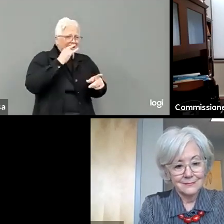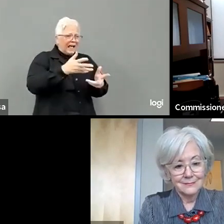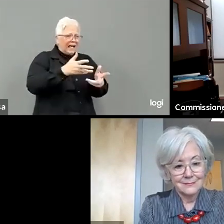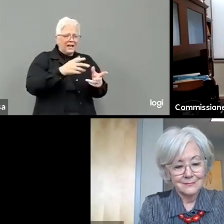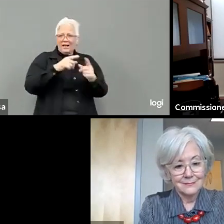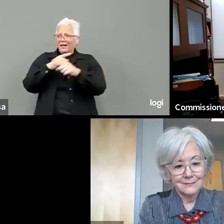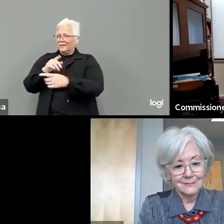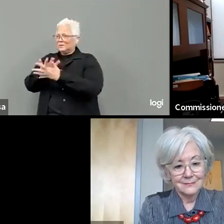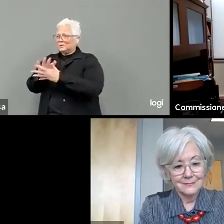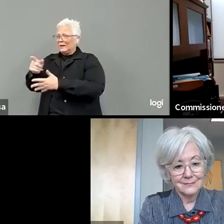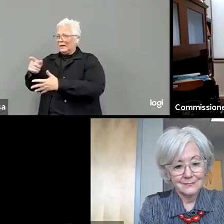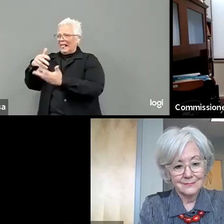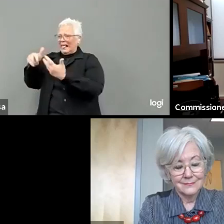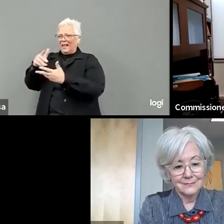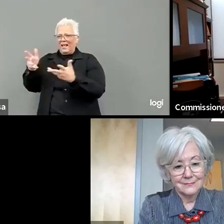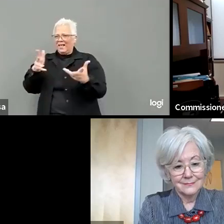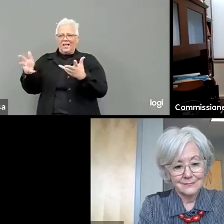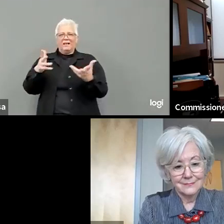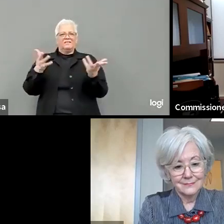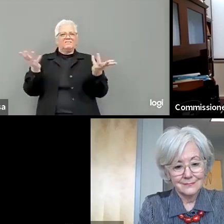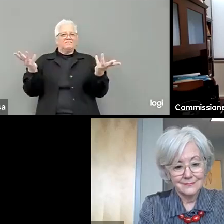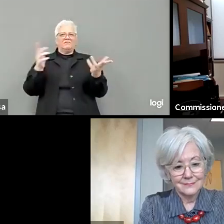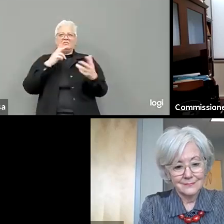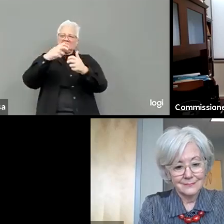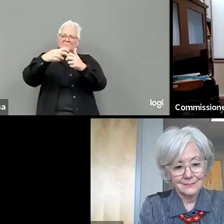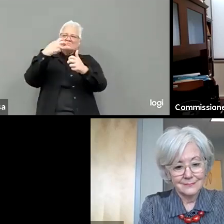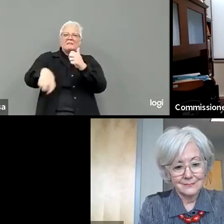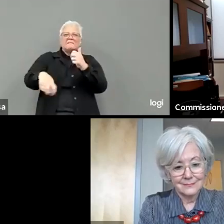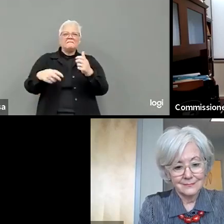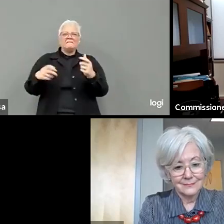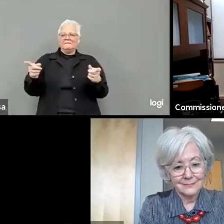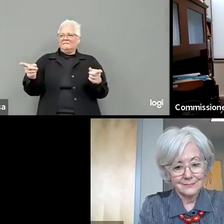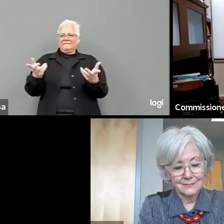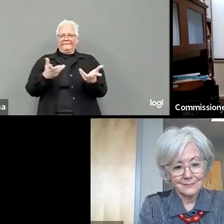think the debate between the governor and Dr. Gist